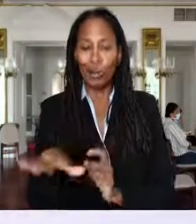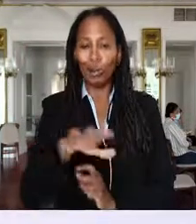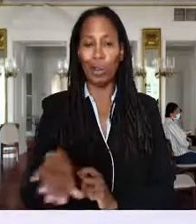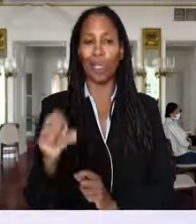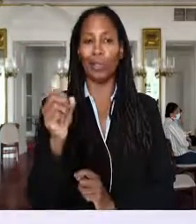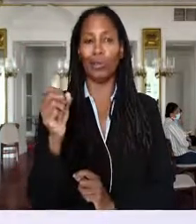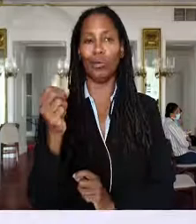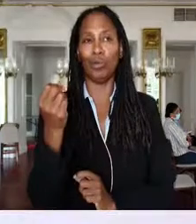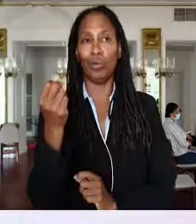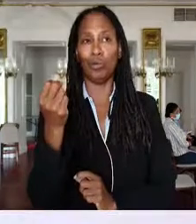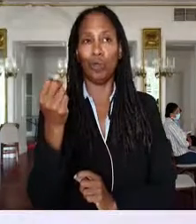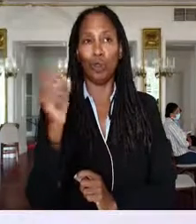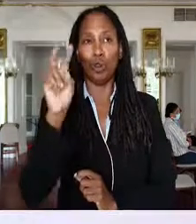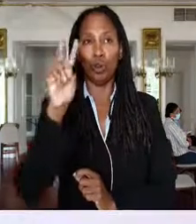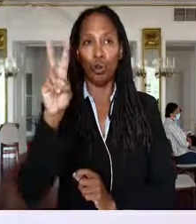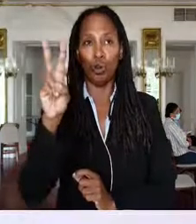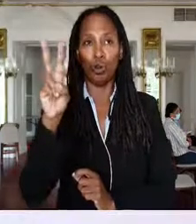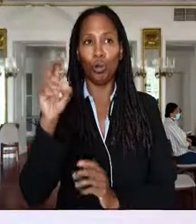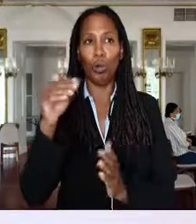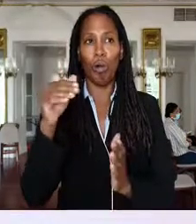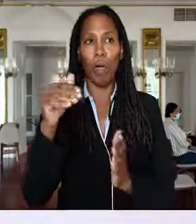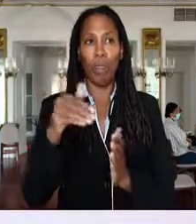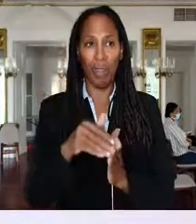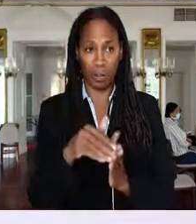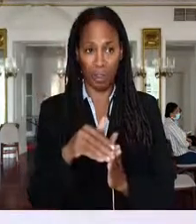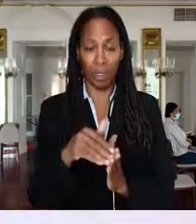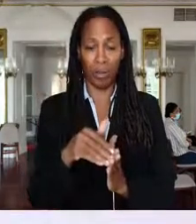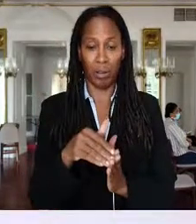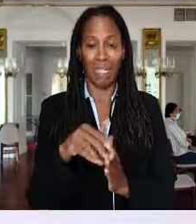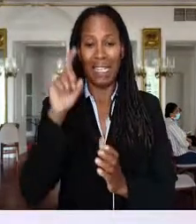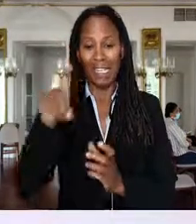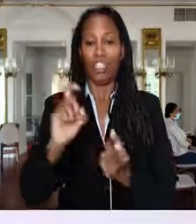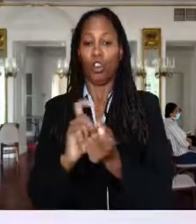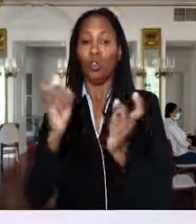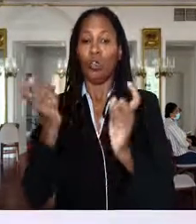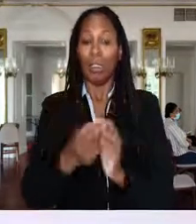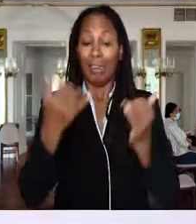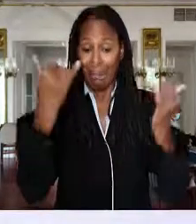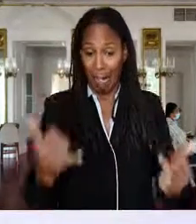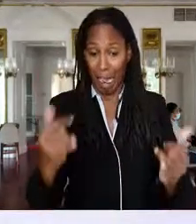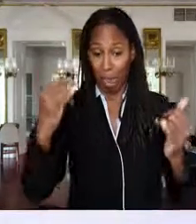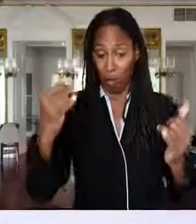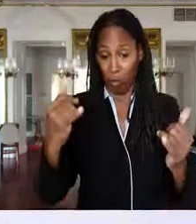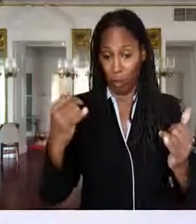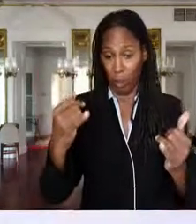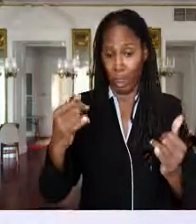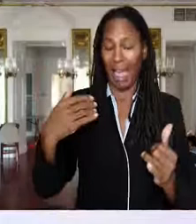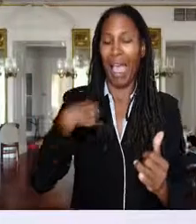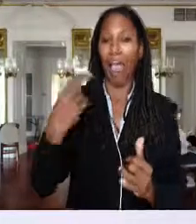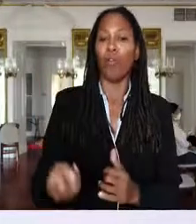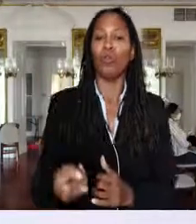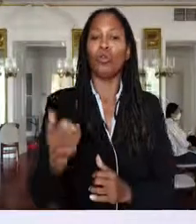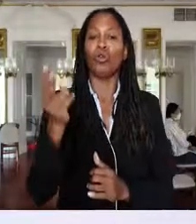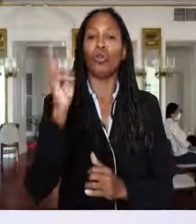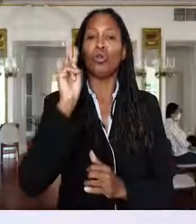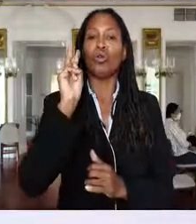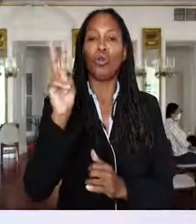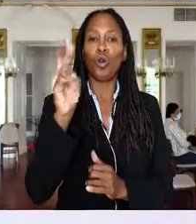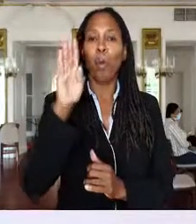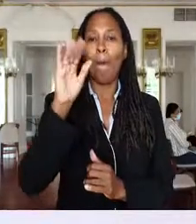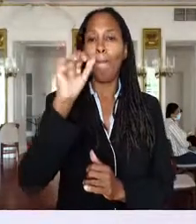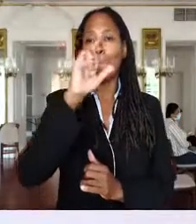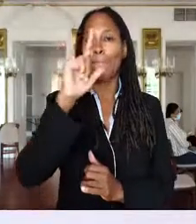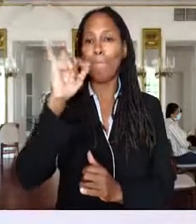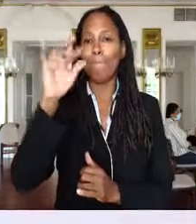into compliance, much less run. In 2021, where we are now, you have $2 billion of investment by